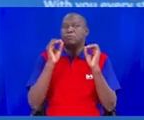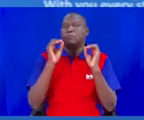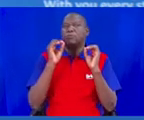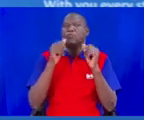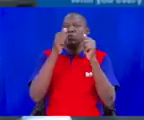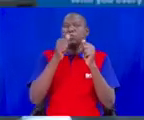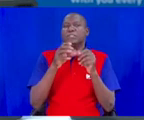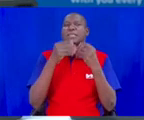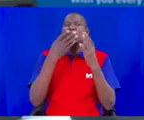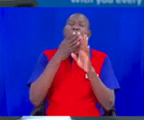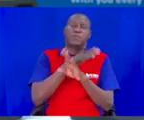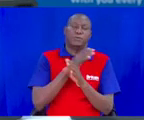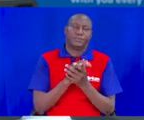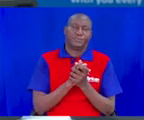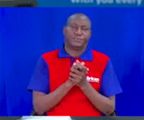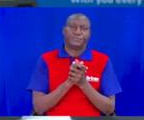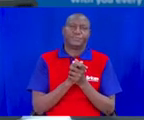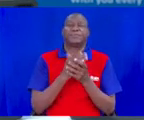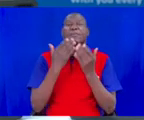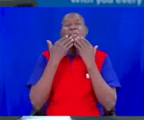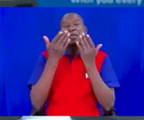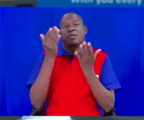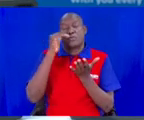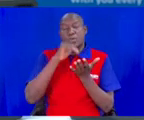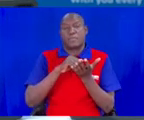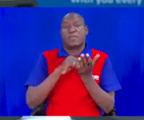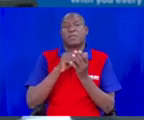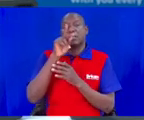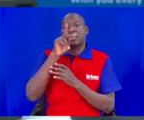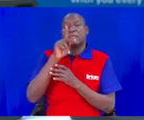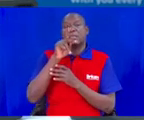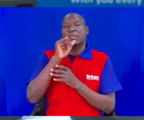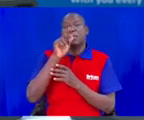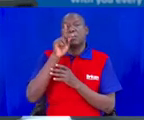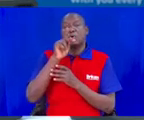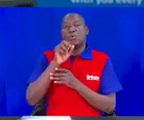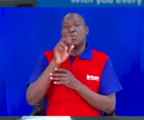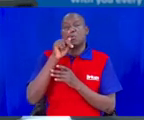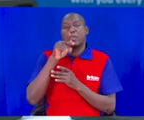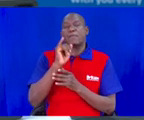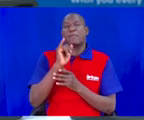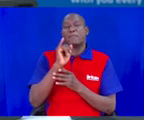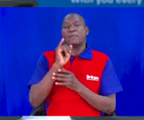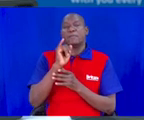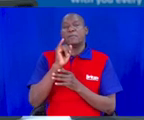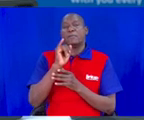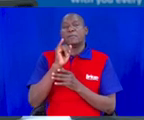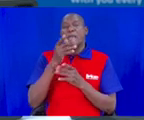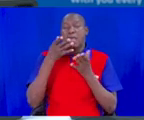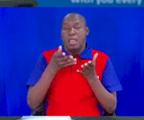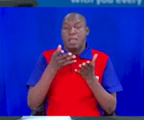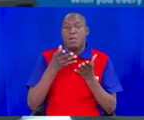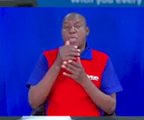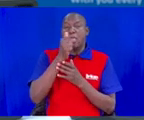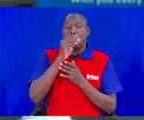given. Thank you again, Mrs. Kiruki. There being no business of which due notice has